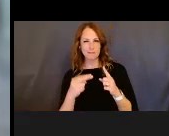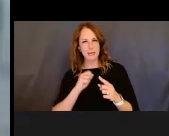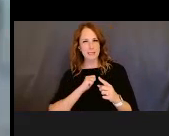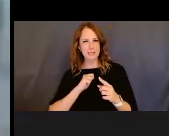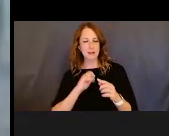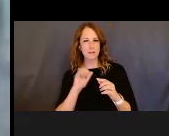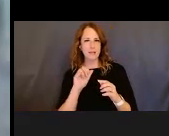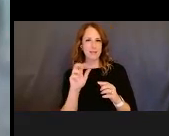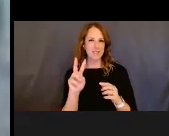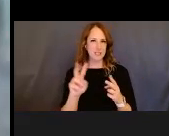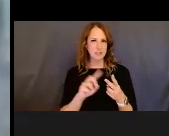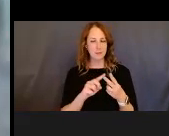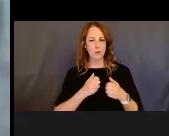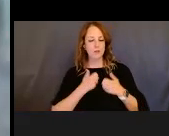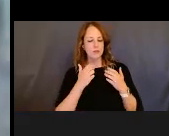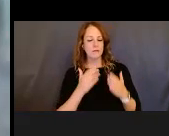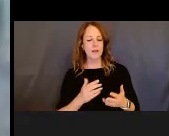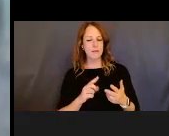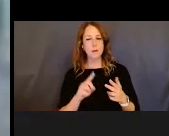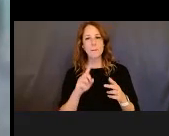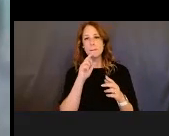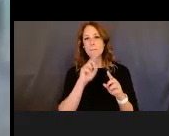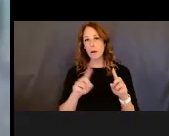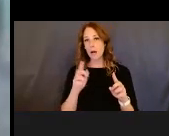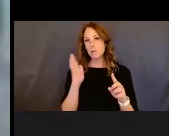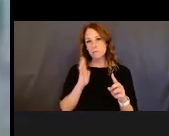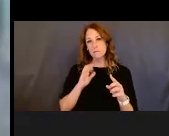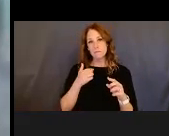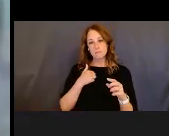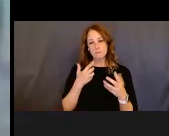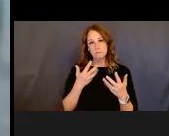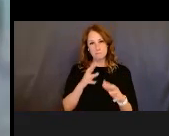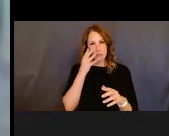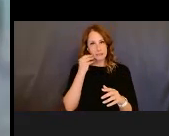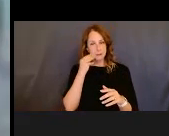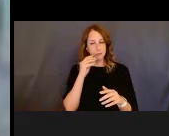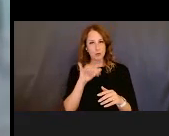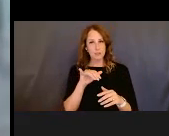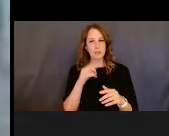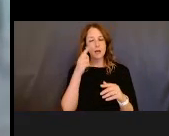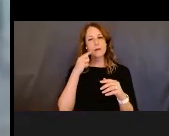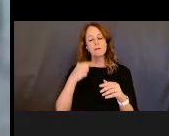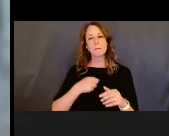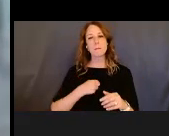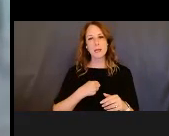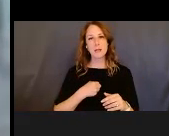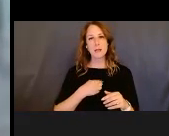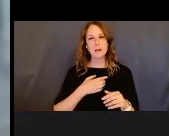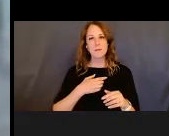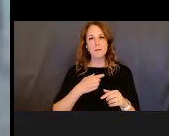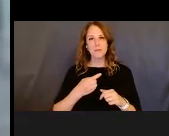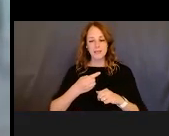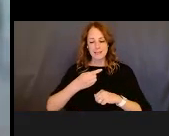sexual assault, but it was not always like that for me, right? And so for me, the day that my life